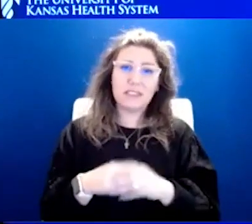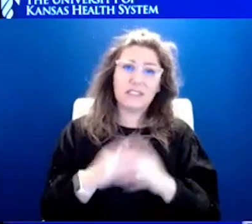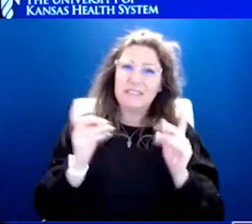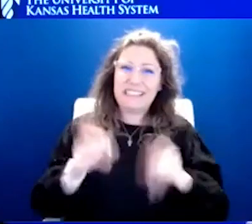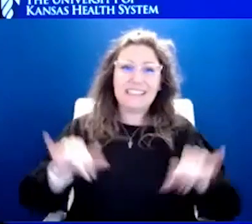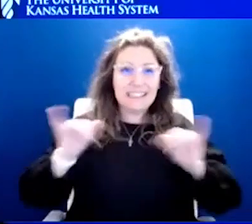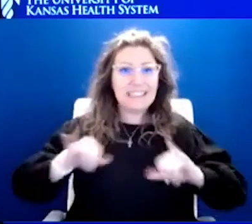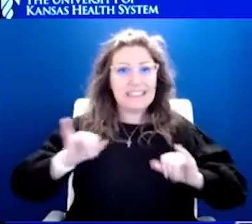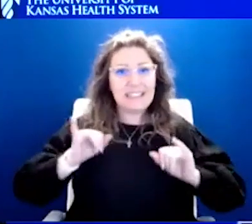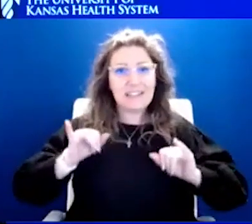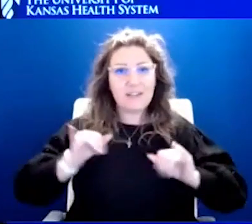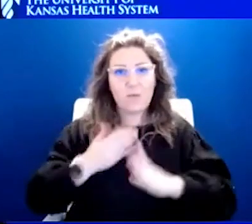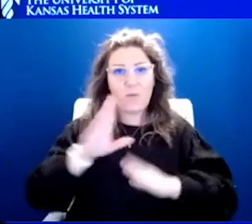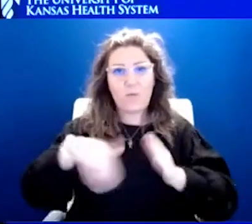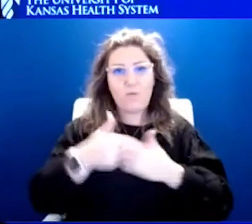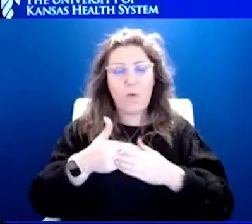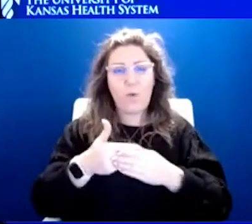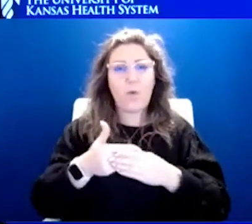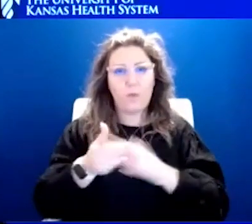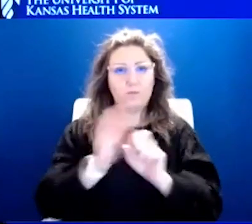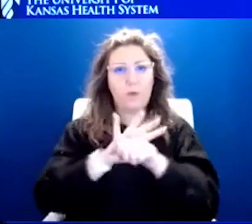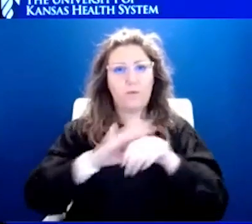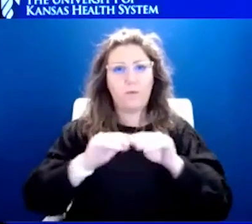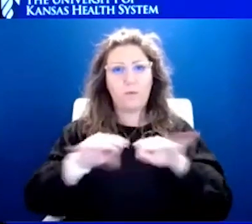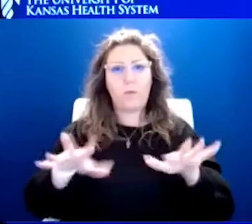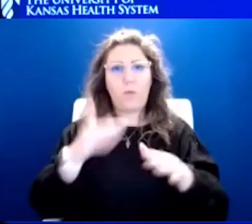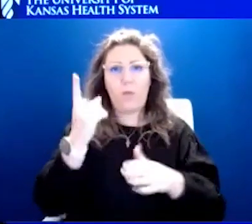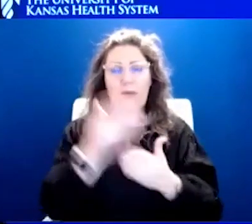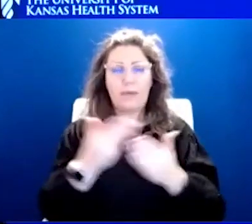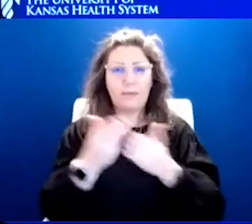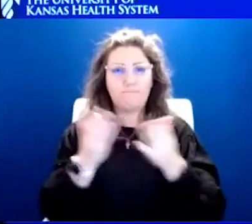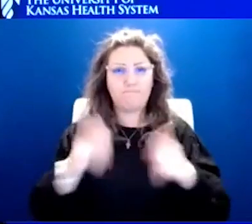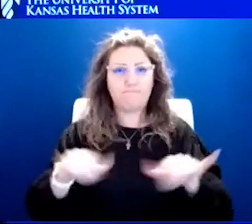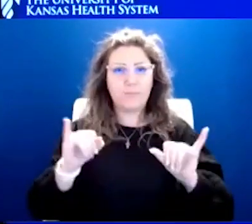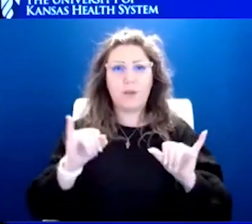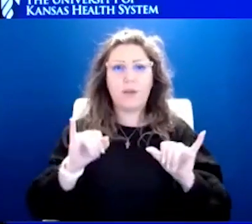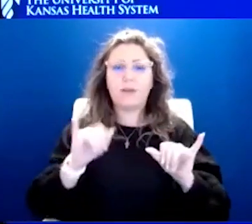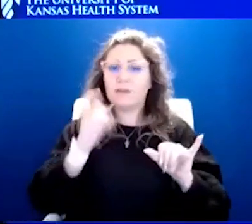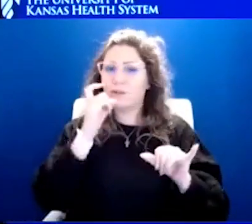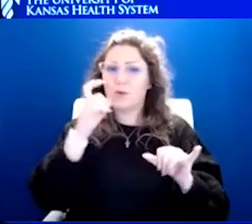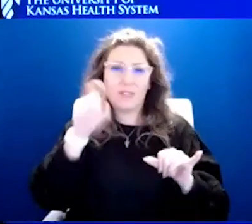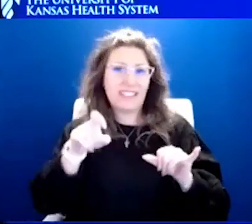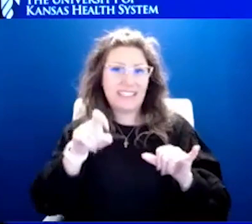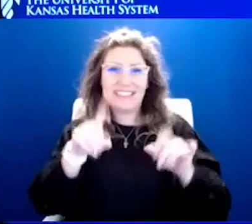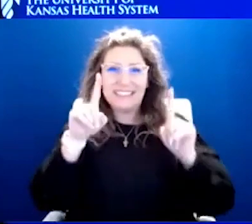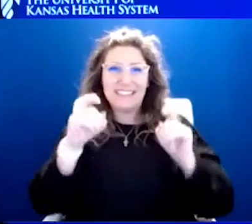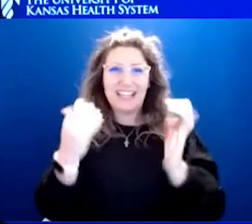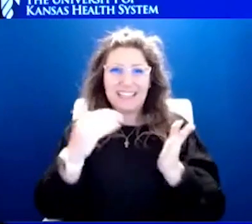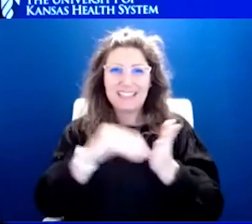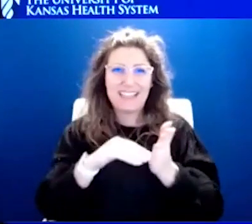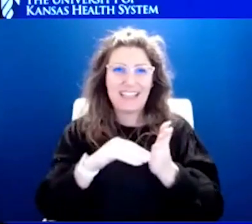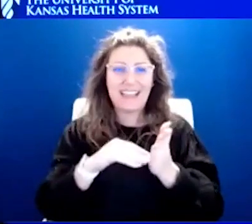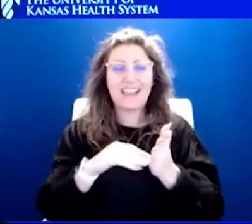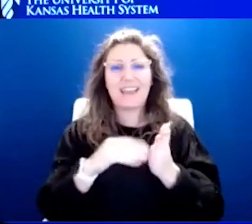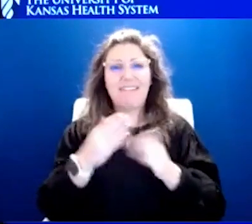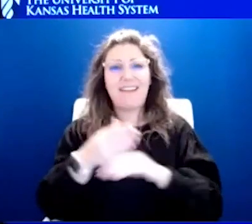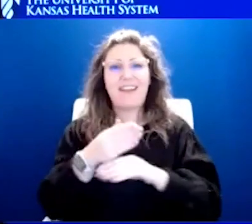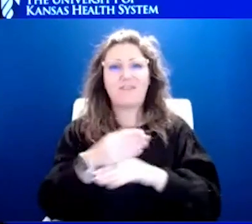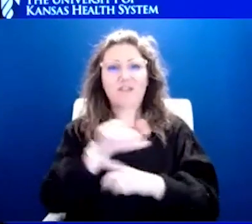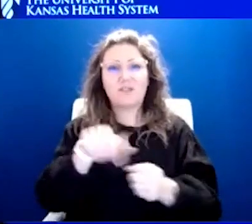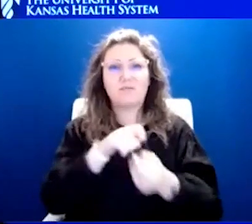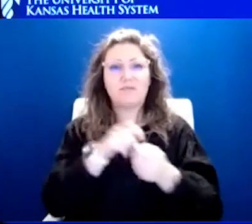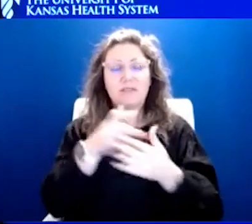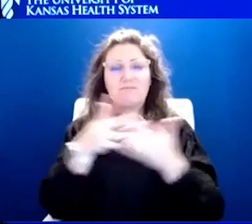the pandemic. One of the things that has been consistent through the pandemic is we really don't need to retest, you know, after a certain amount of days.